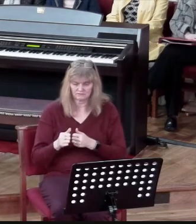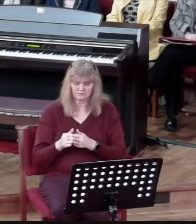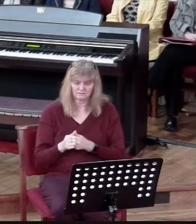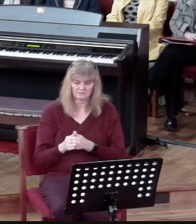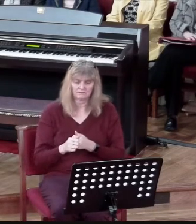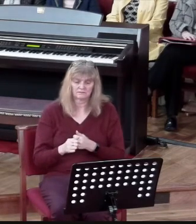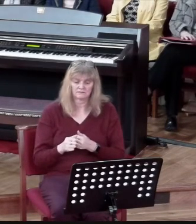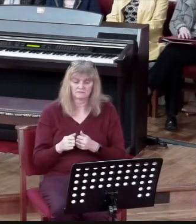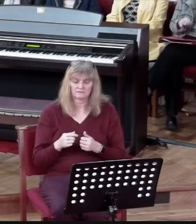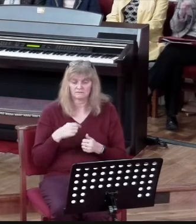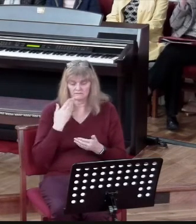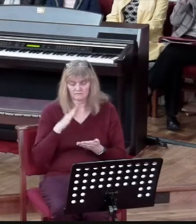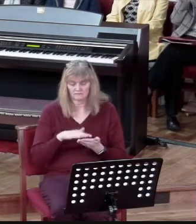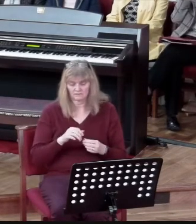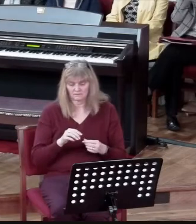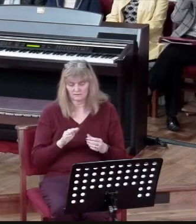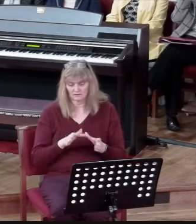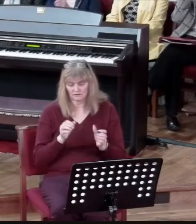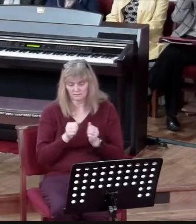forever.